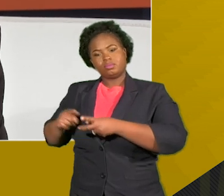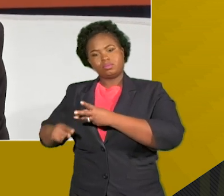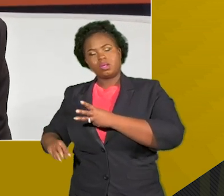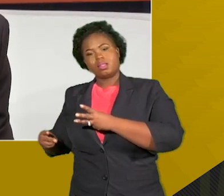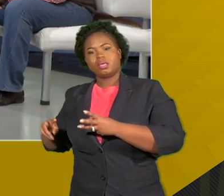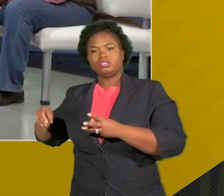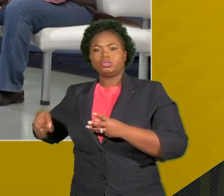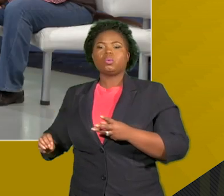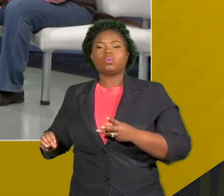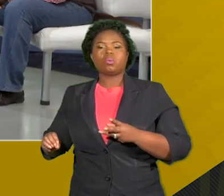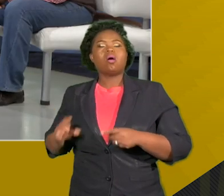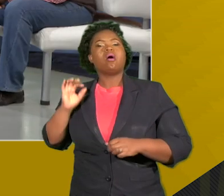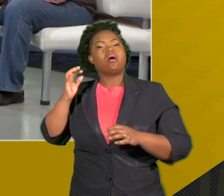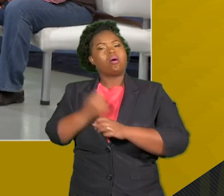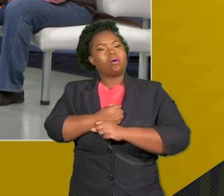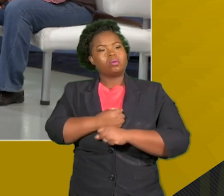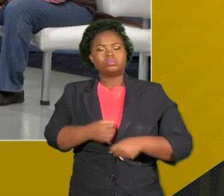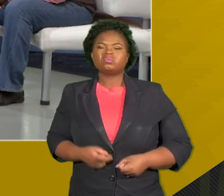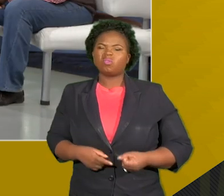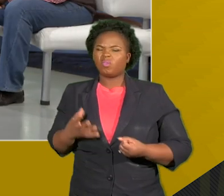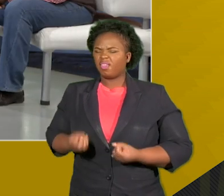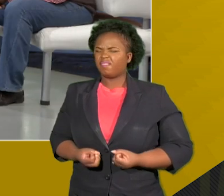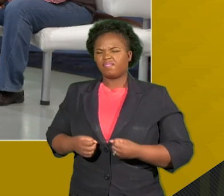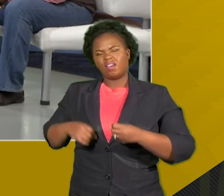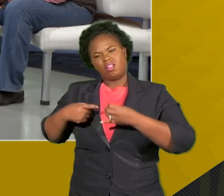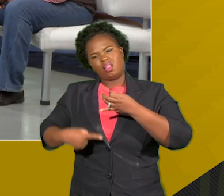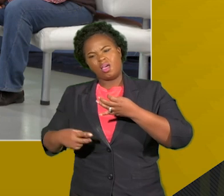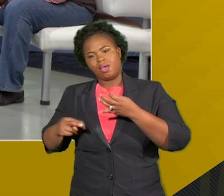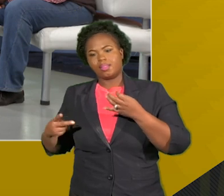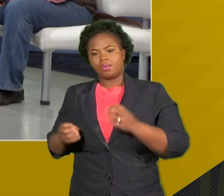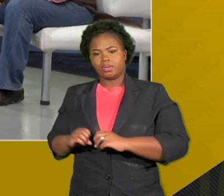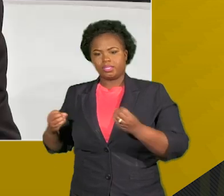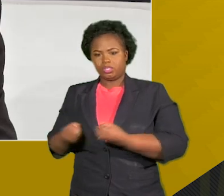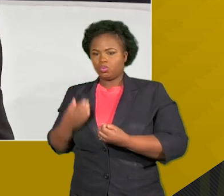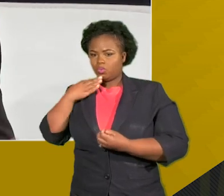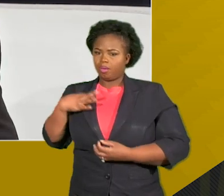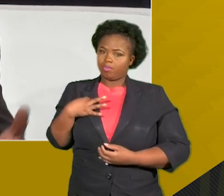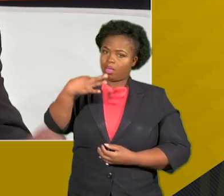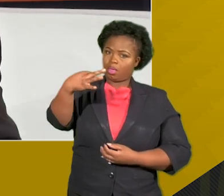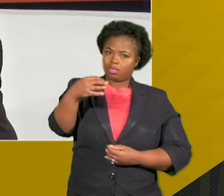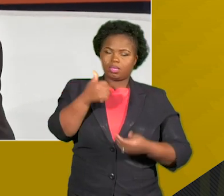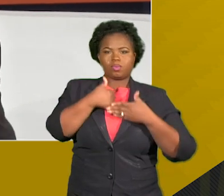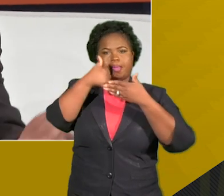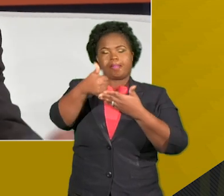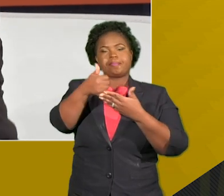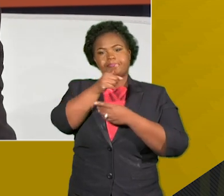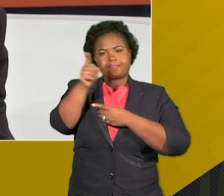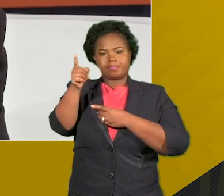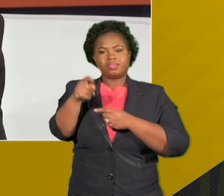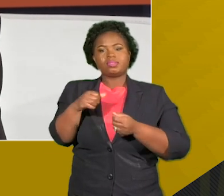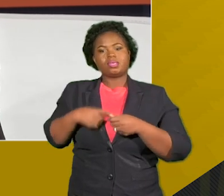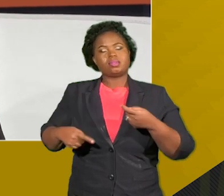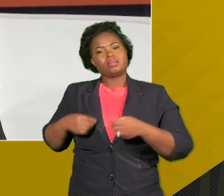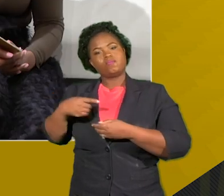ground. I see. Okay. So we are working with a list of many organizations that are applying to us. Then we assist them in terms of funding so that they can do their work